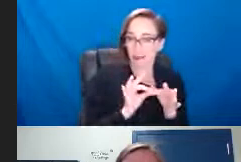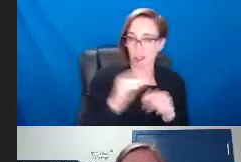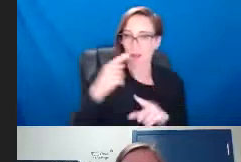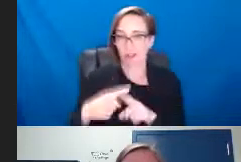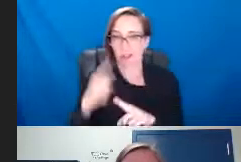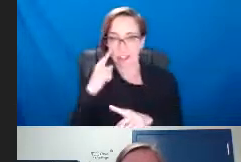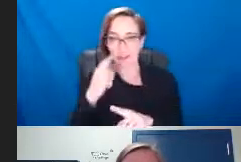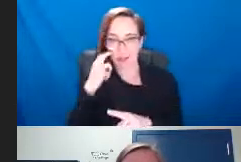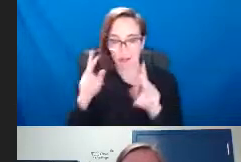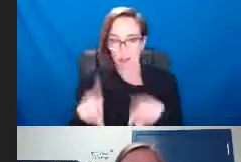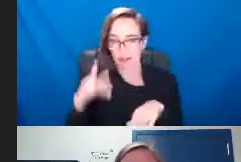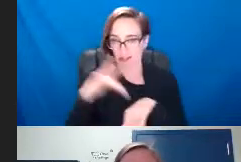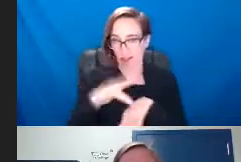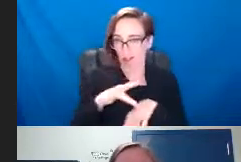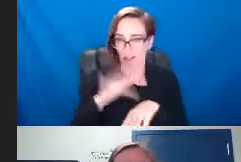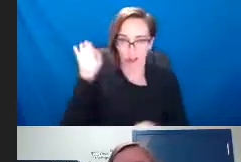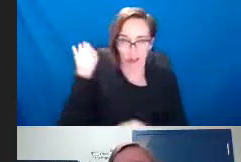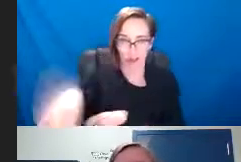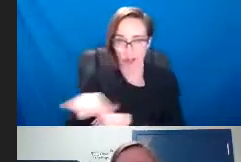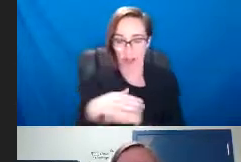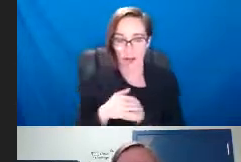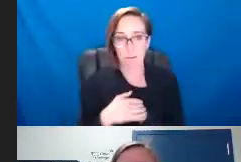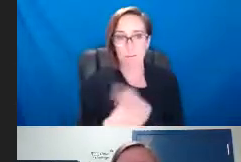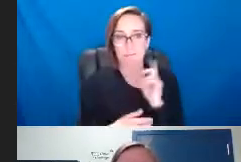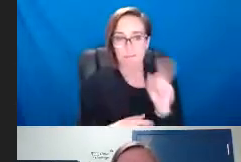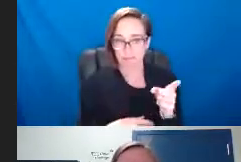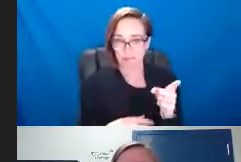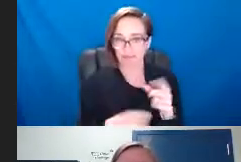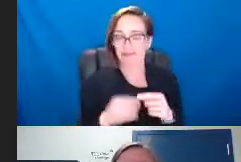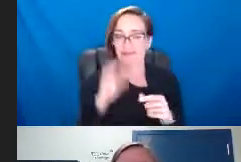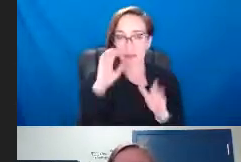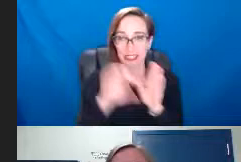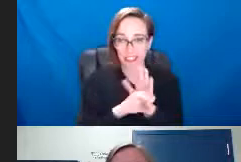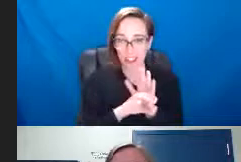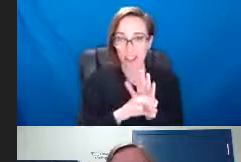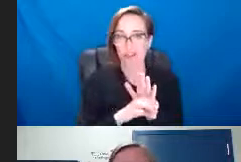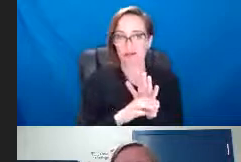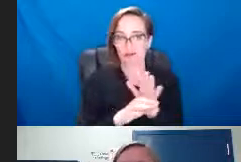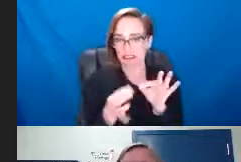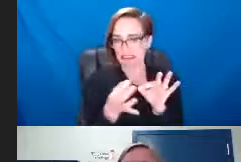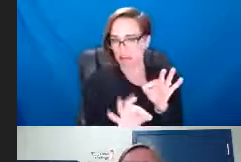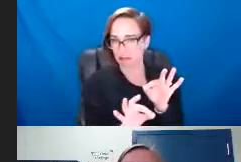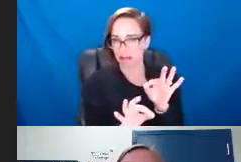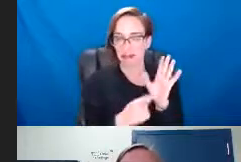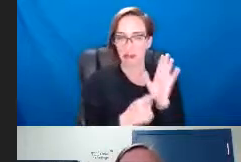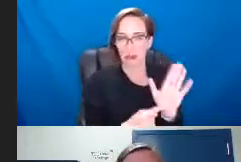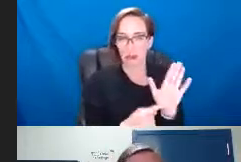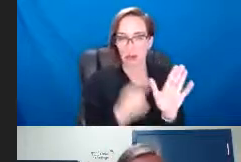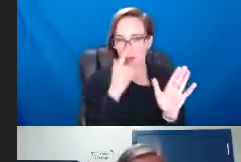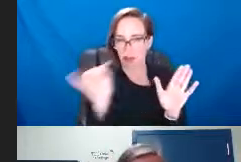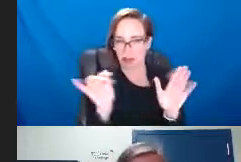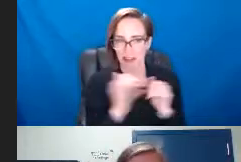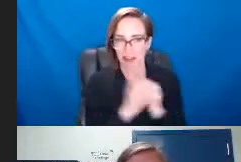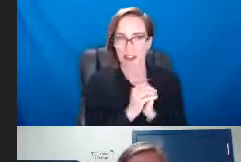And this is a picture. This is a very simple, simplistic picture just to give you an idea.